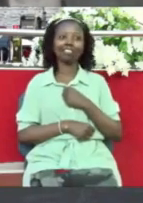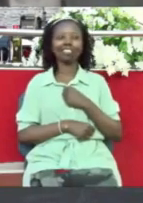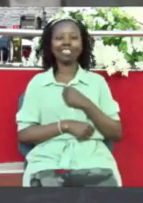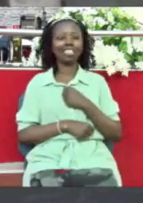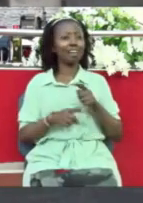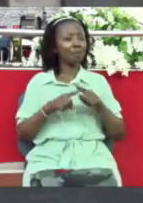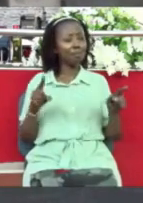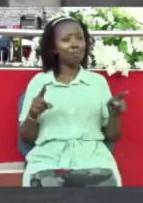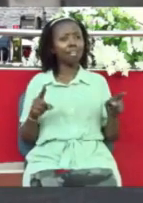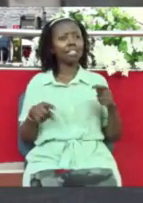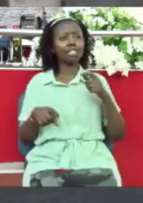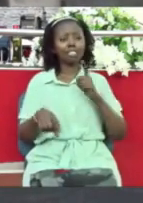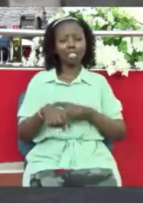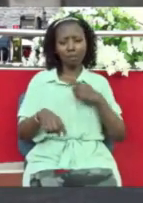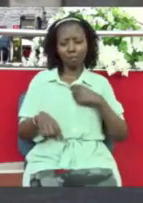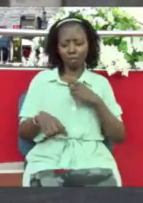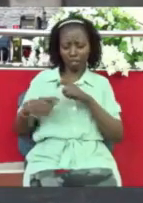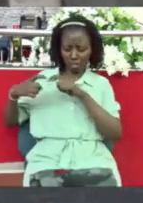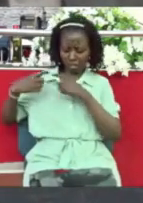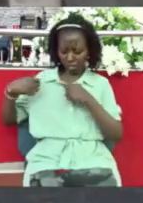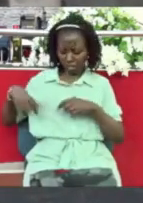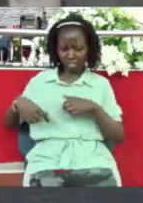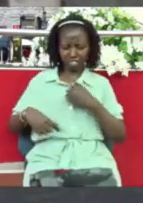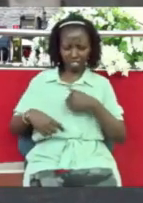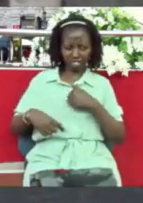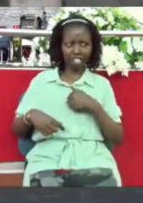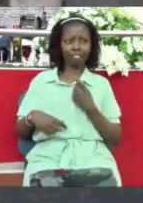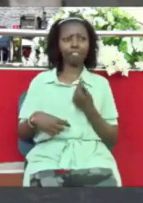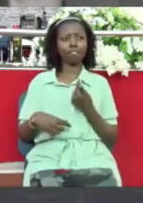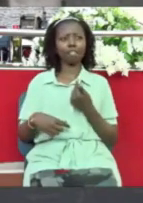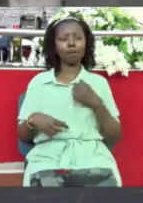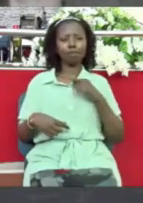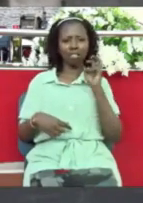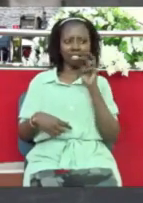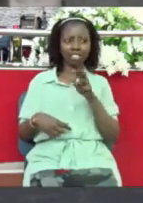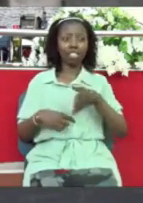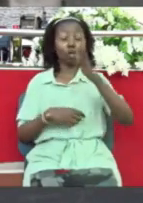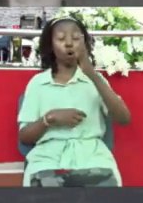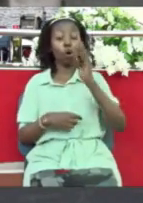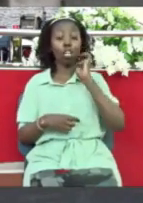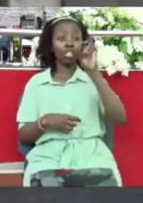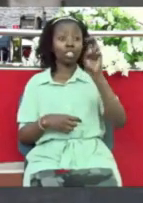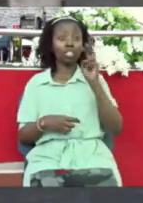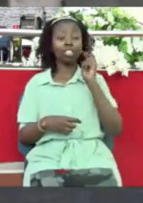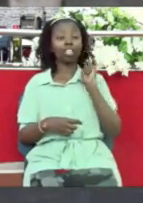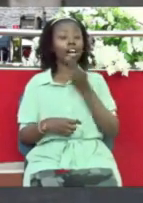But it is when I was looking at myself, then seeing that God has seen us through, I see His